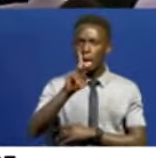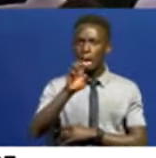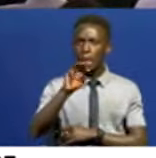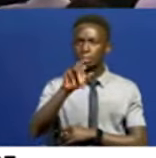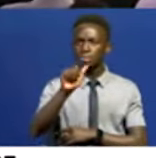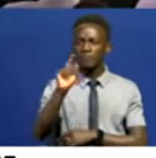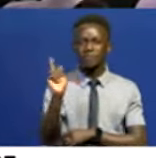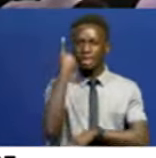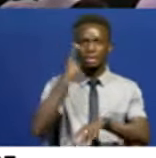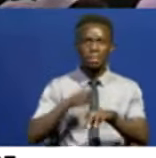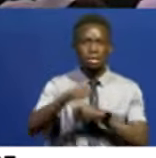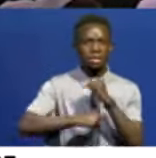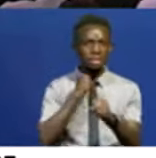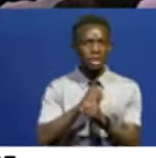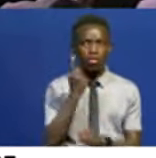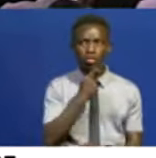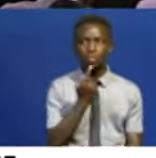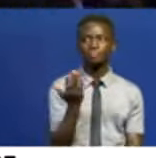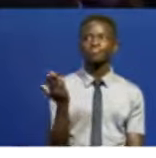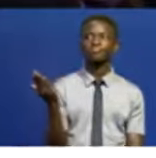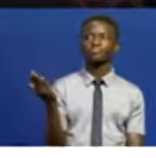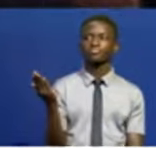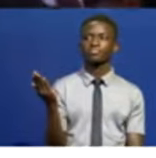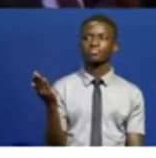this year. Look at that.